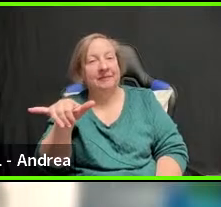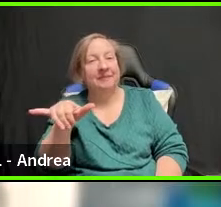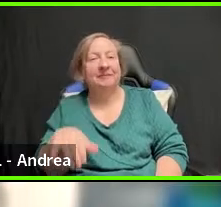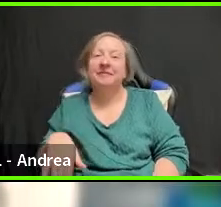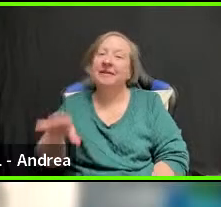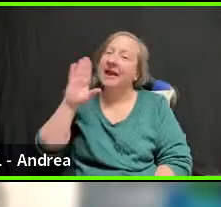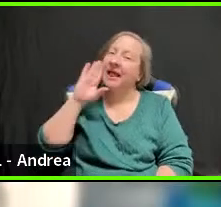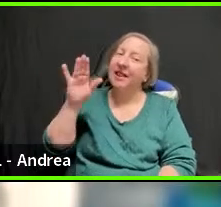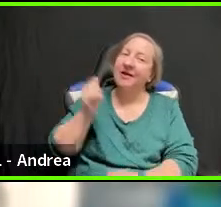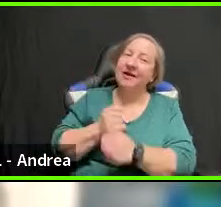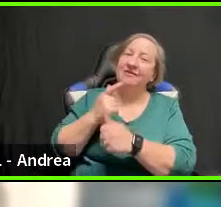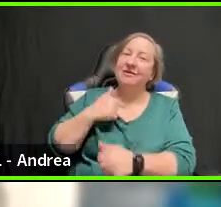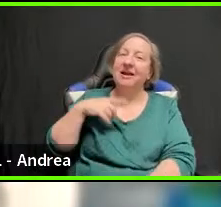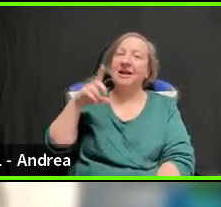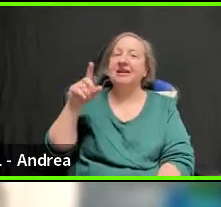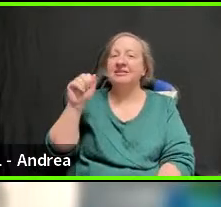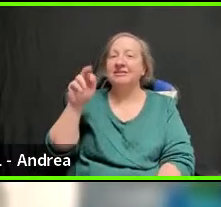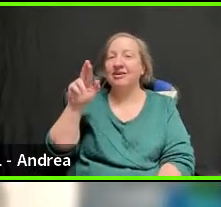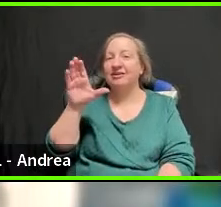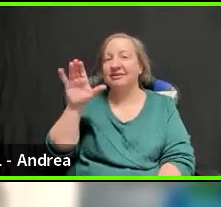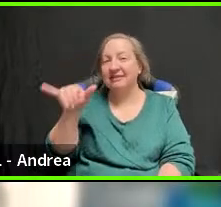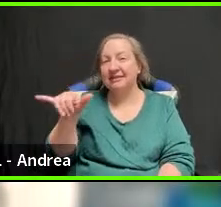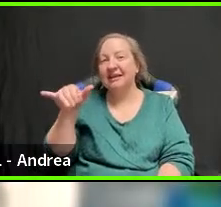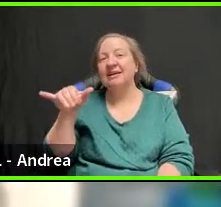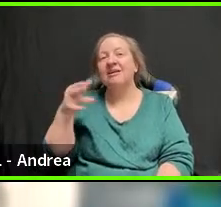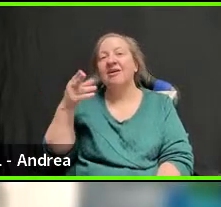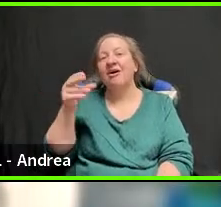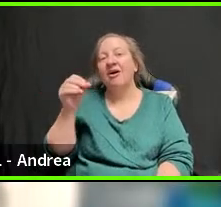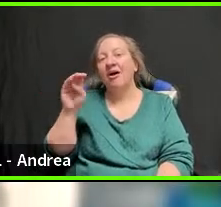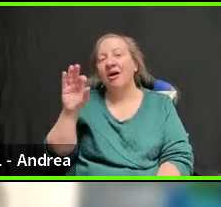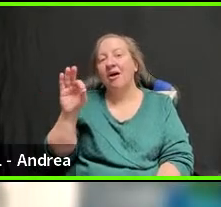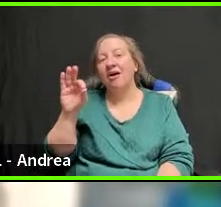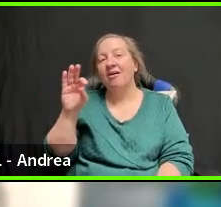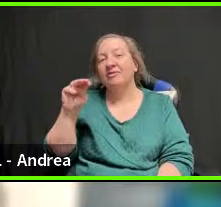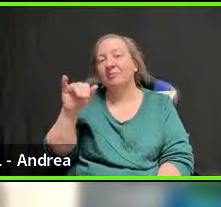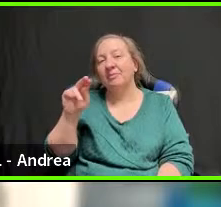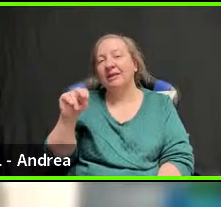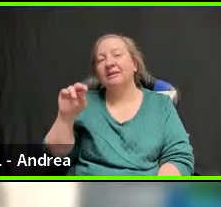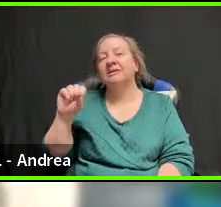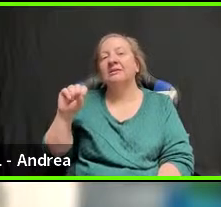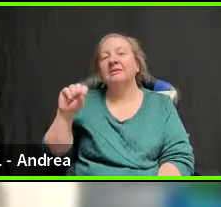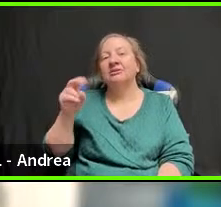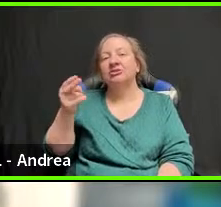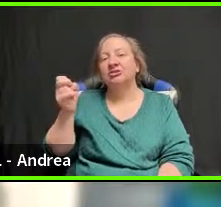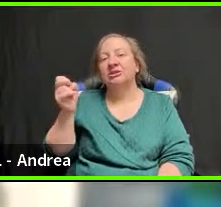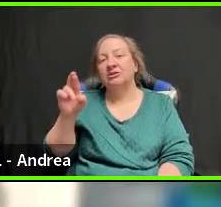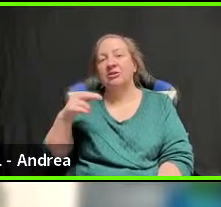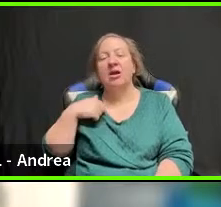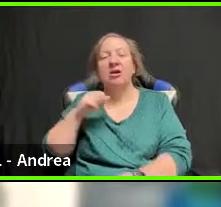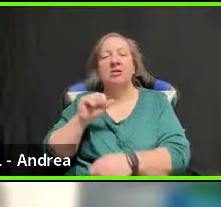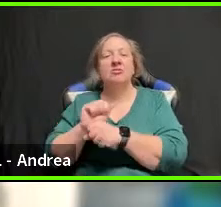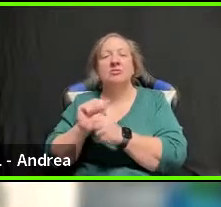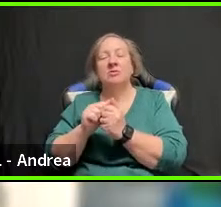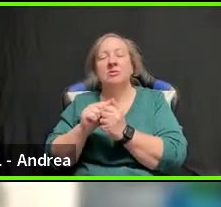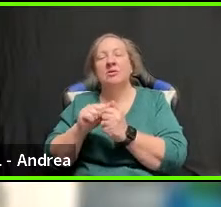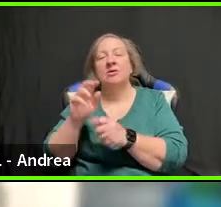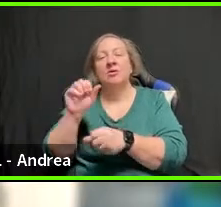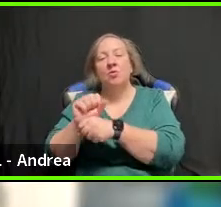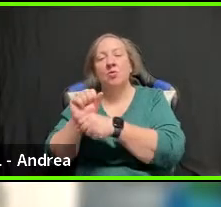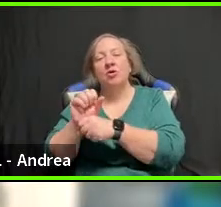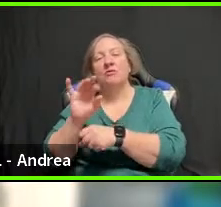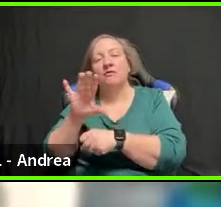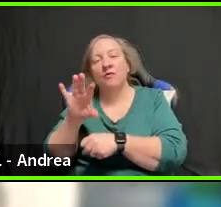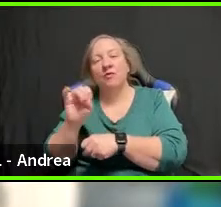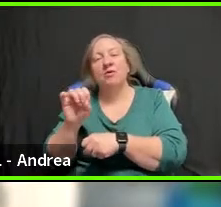Hi, everyone. My name is Darcy Hoffman. I use she, her pronouns. I'm with Workforce Southwest Washington, representing the Columbia